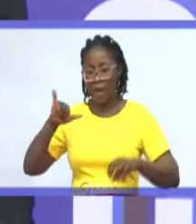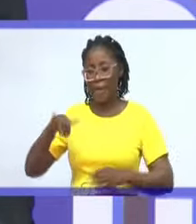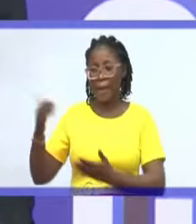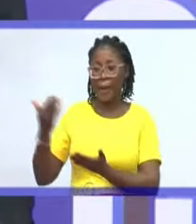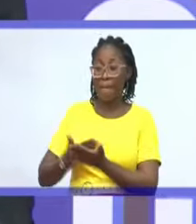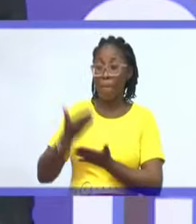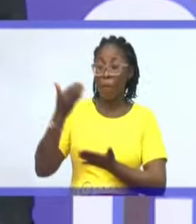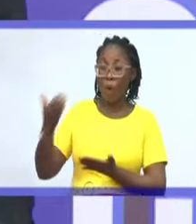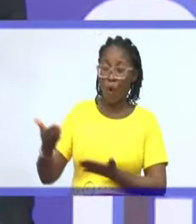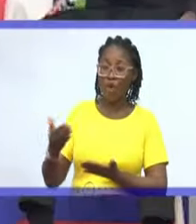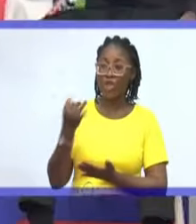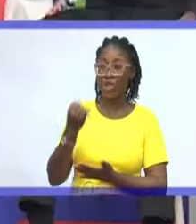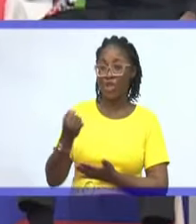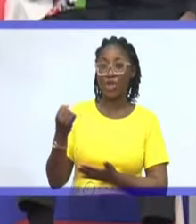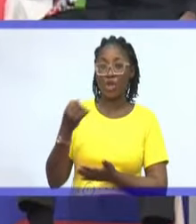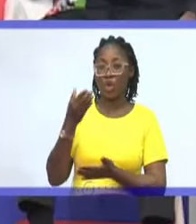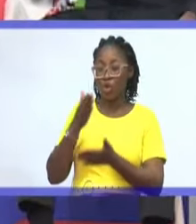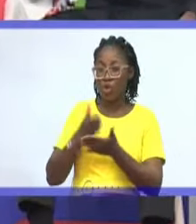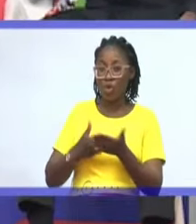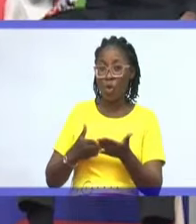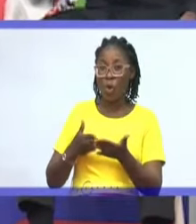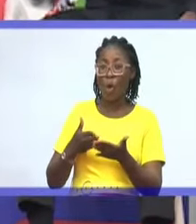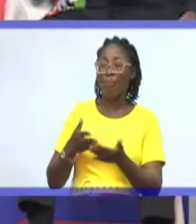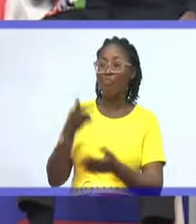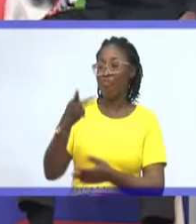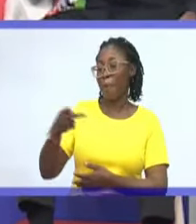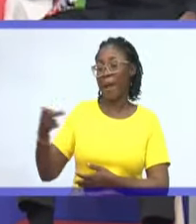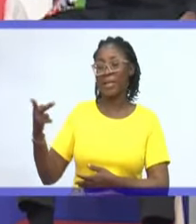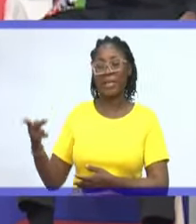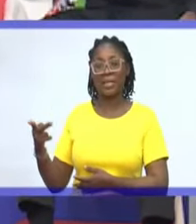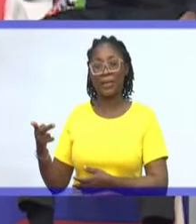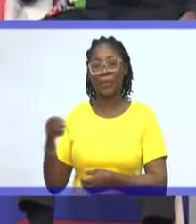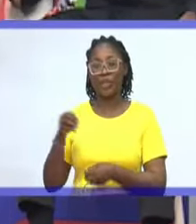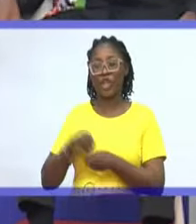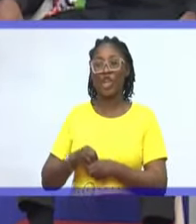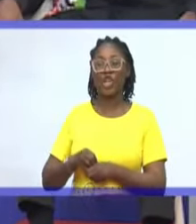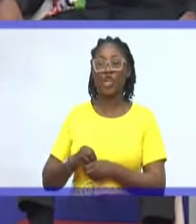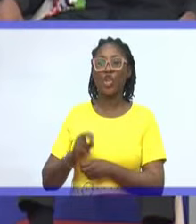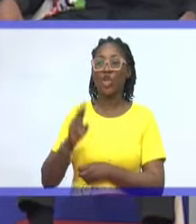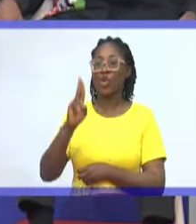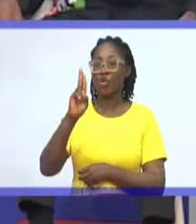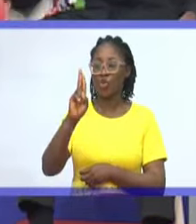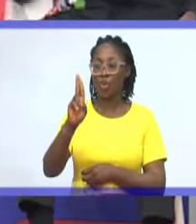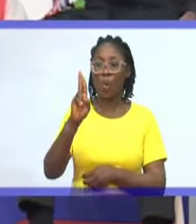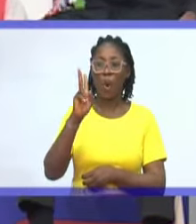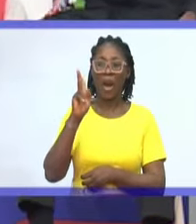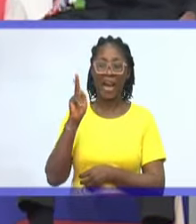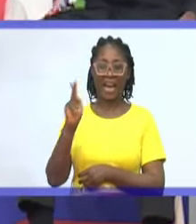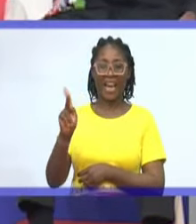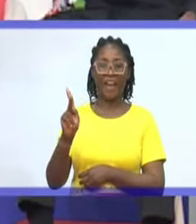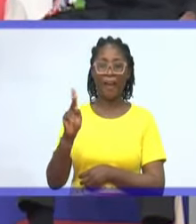house. This agency bought a property in United Kingdom.